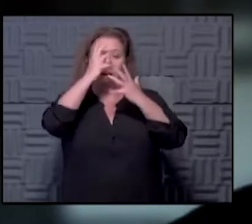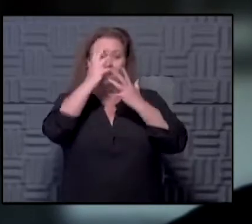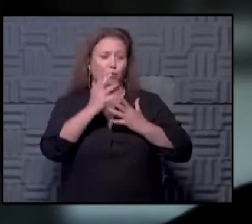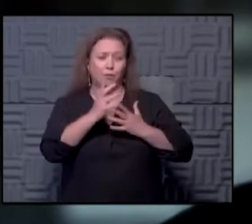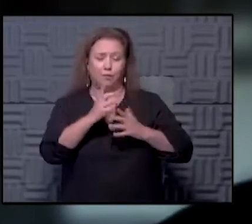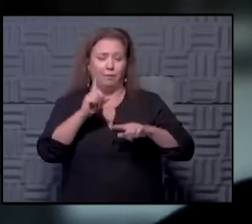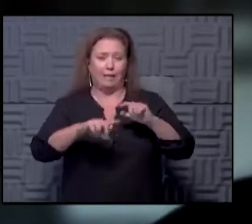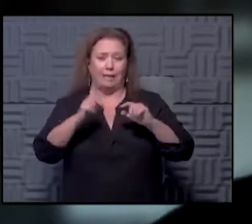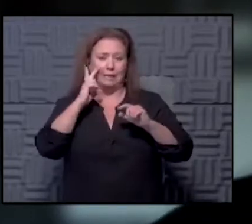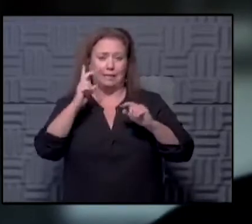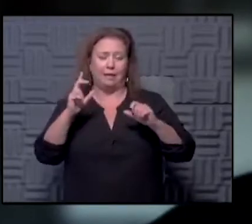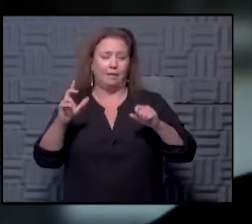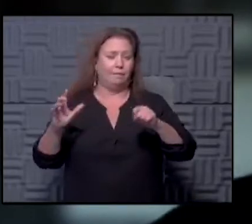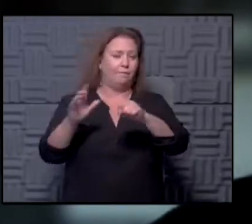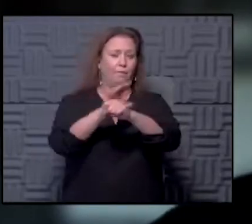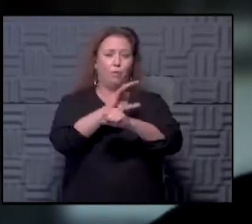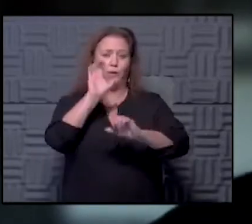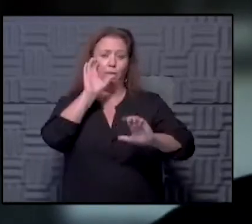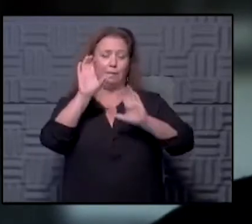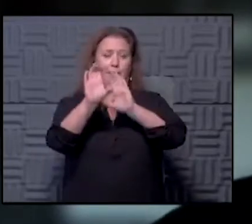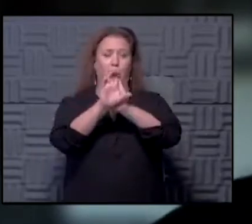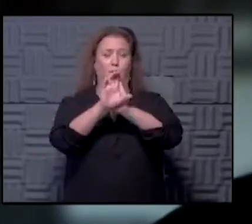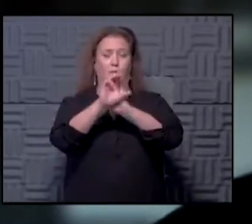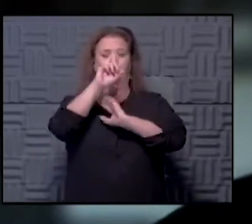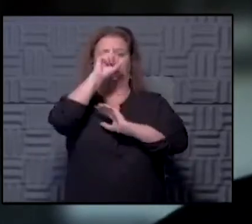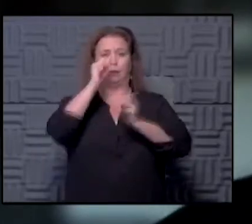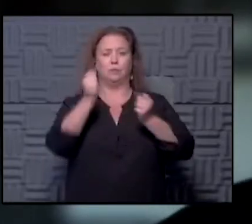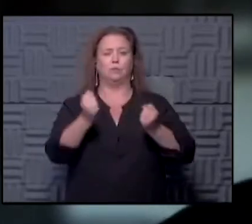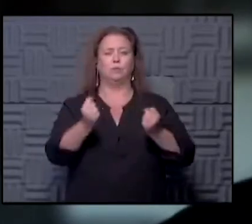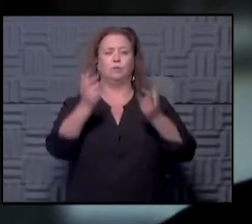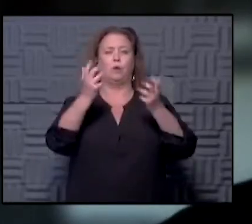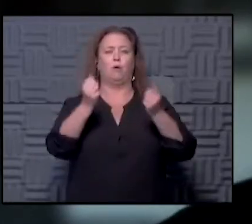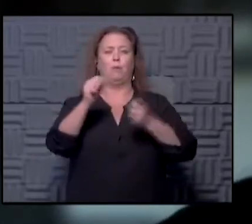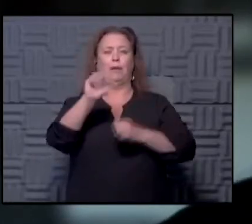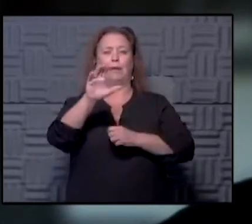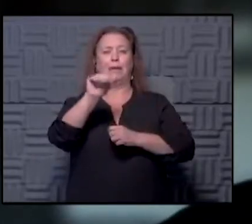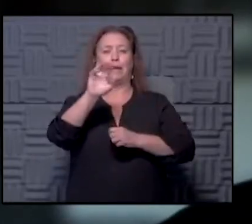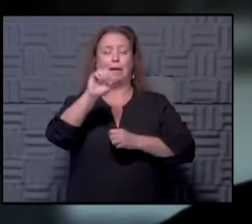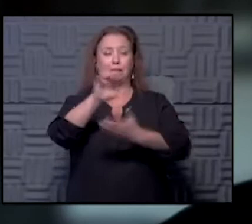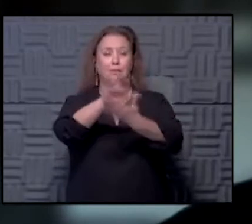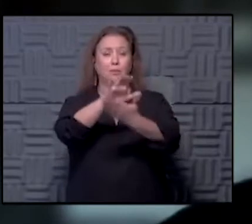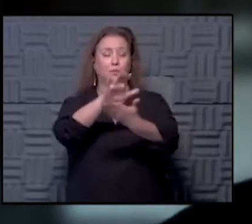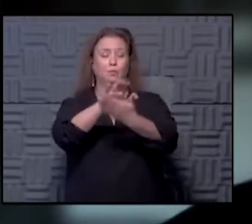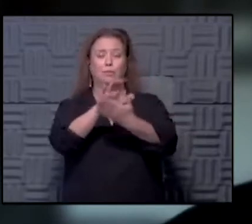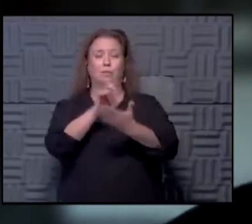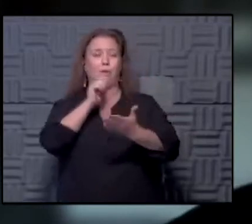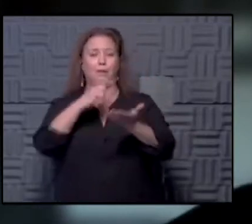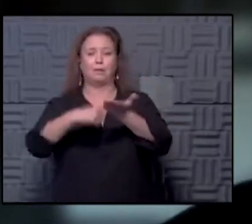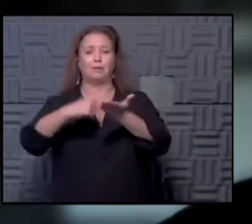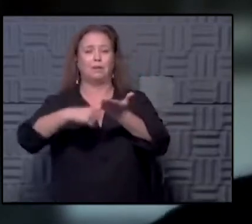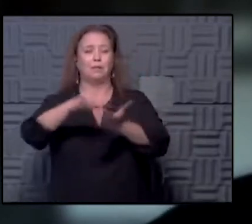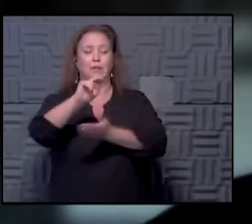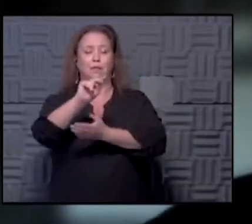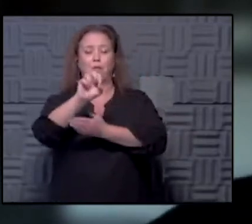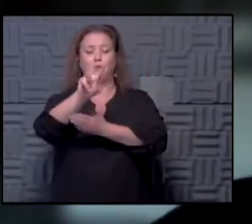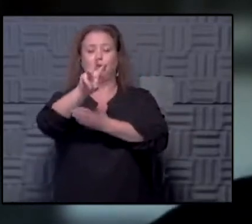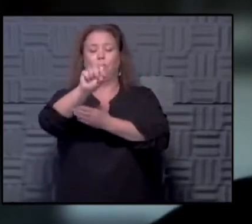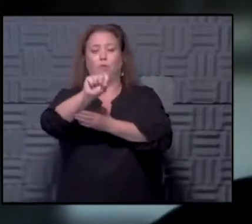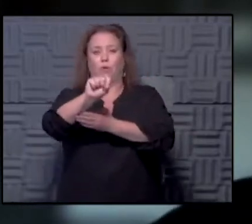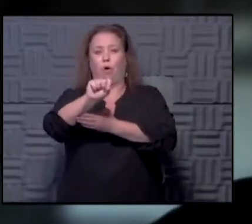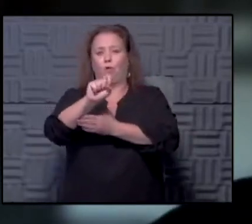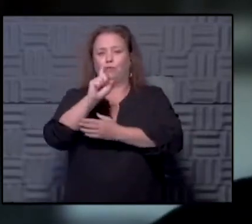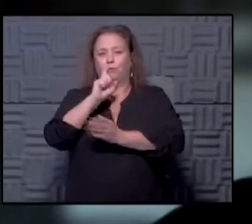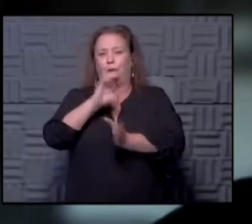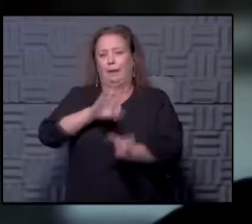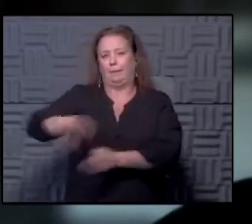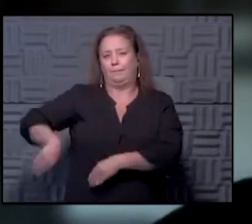picture because there are so many cases in schools that are not being covered in the news for whatever reason, or trying to be kept on the down low